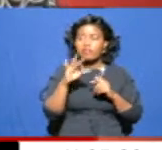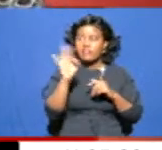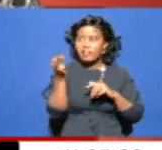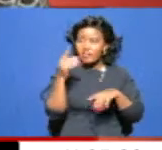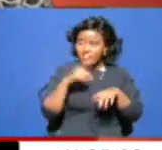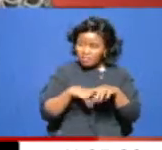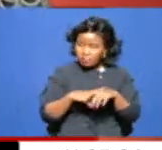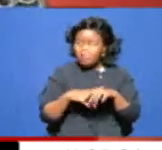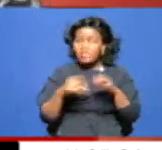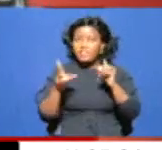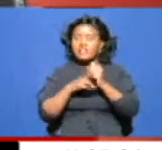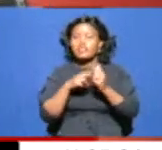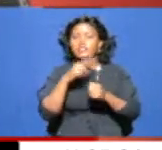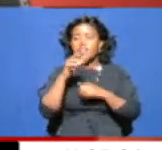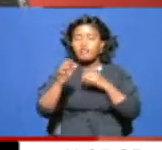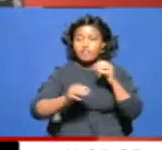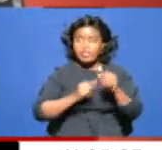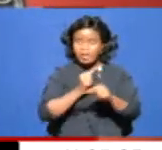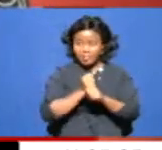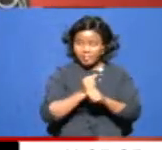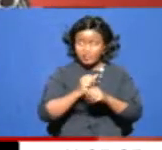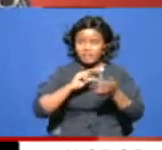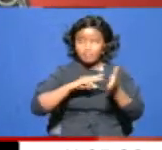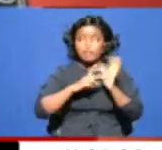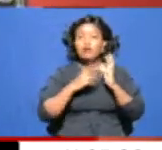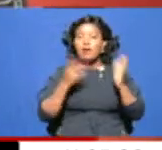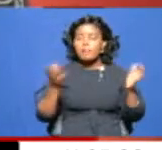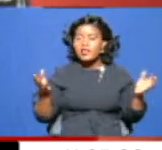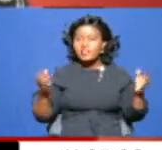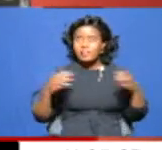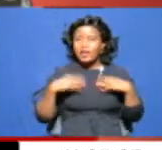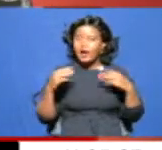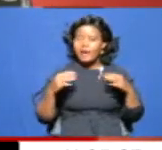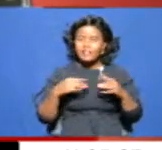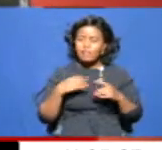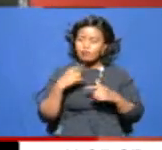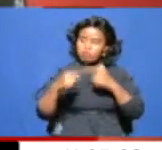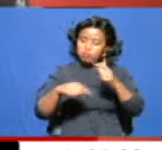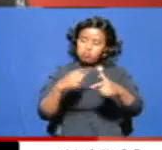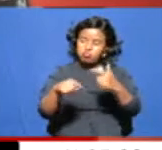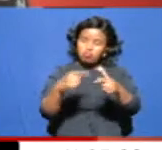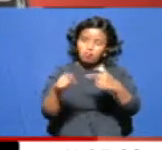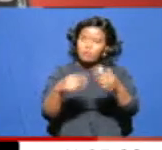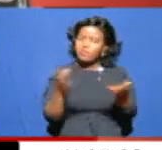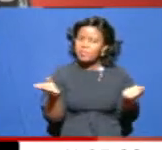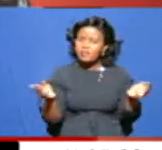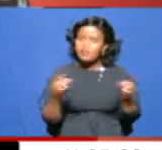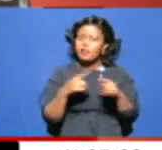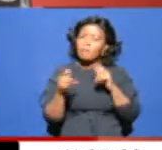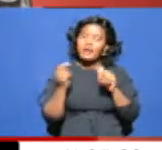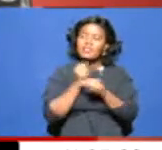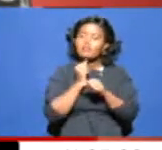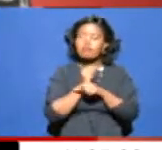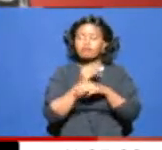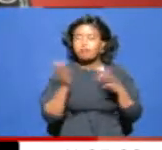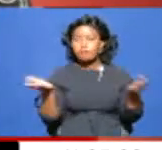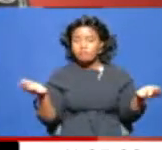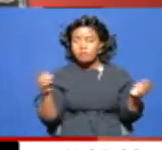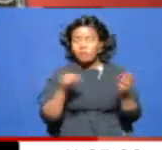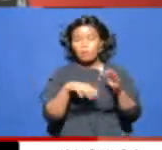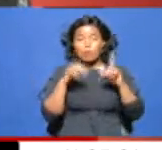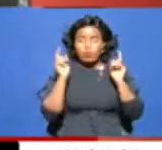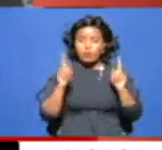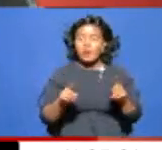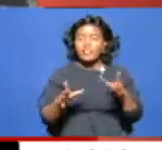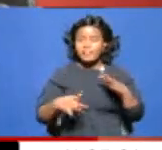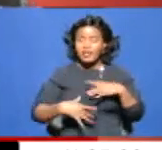7 years. That shows you that there's huge progress in this. But then what do? We need just to make sure that we attract sponsors,